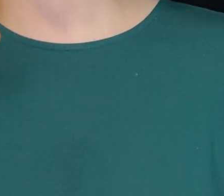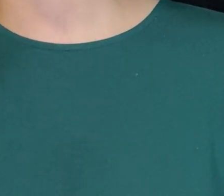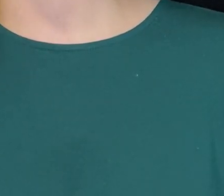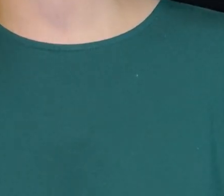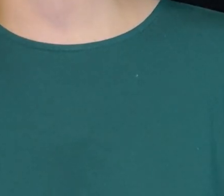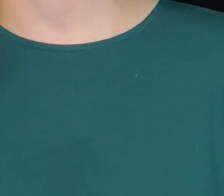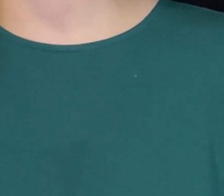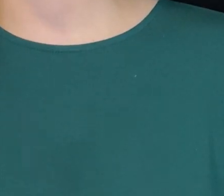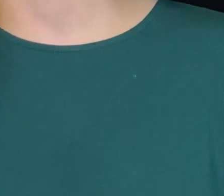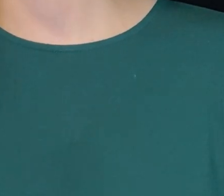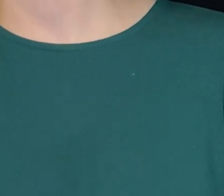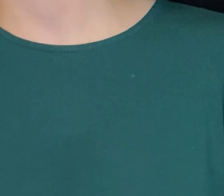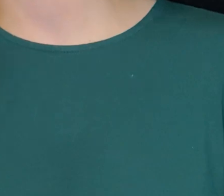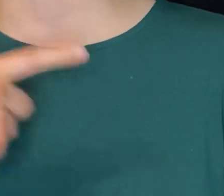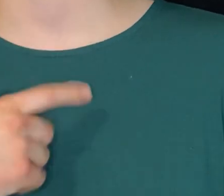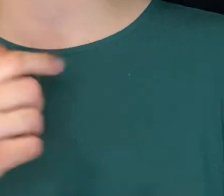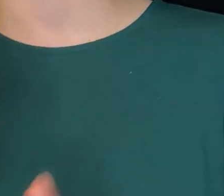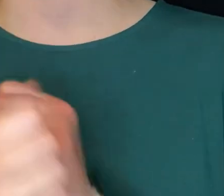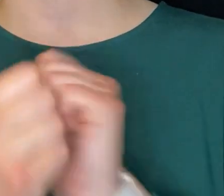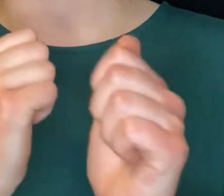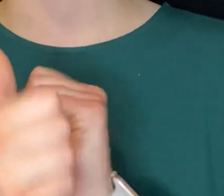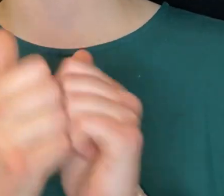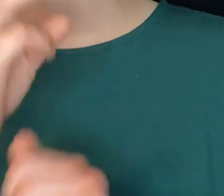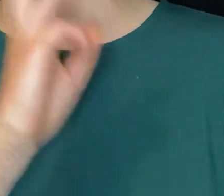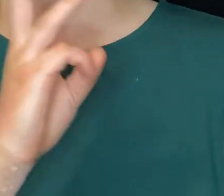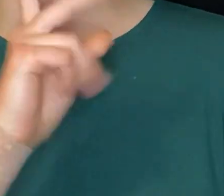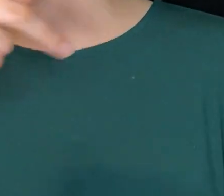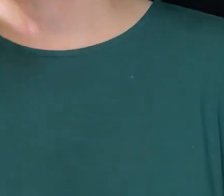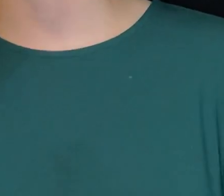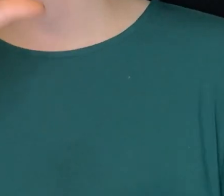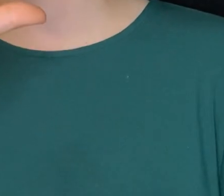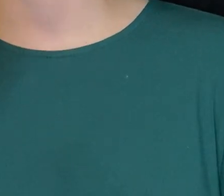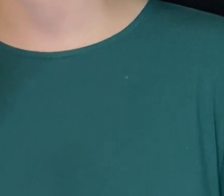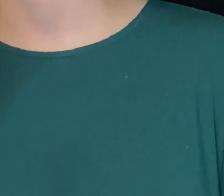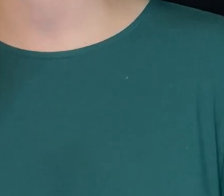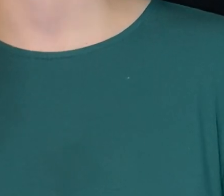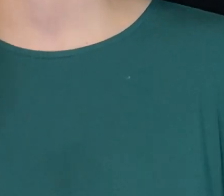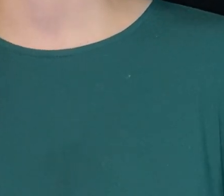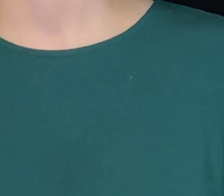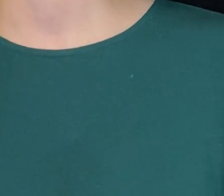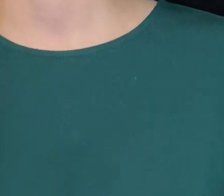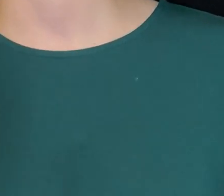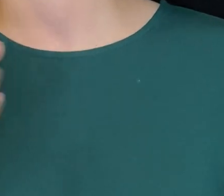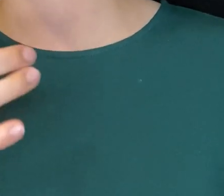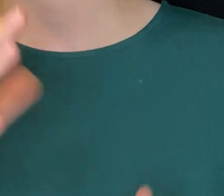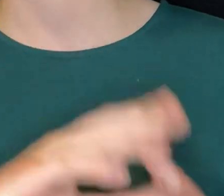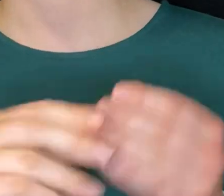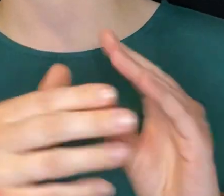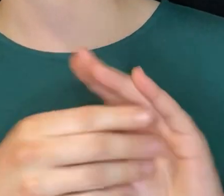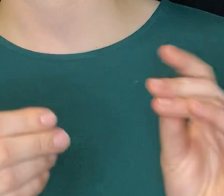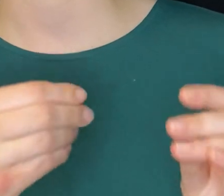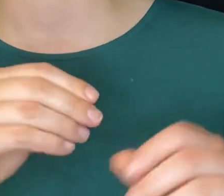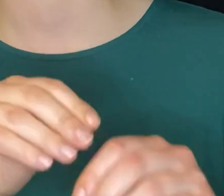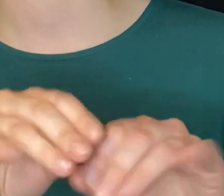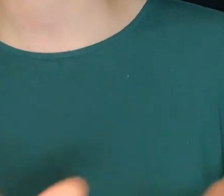water polo, and she's going to compete in surfing when surfing is being offered for the very first time in an Olympic Games